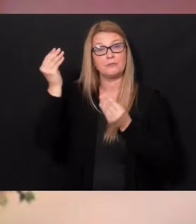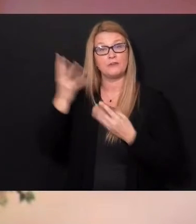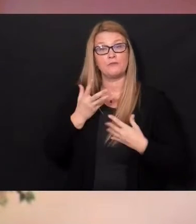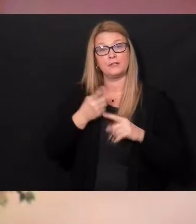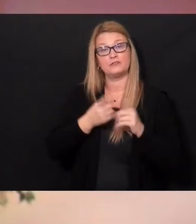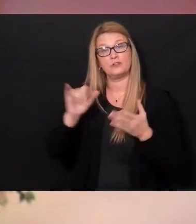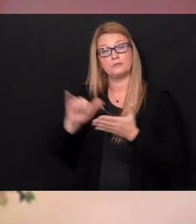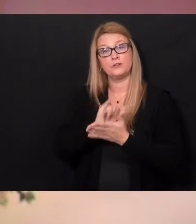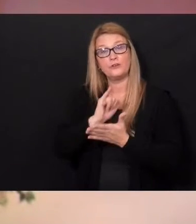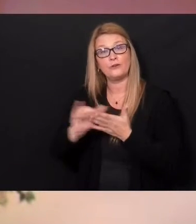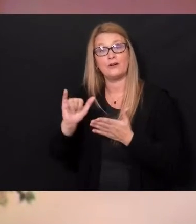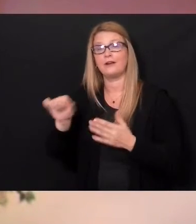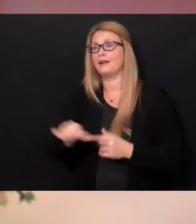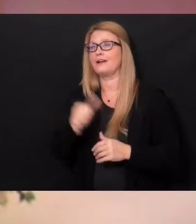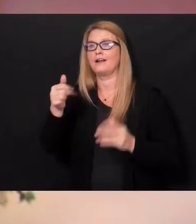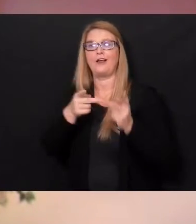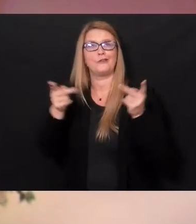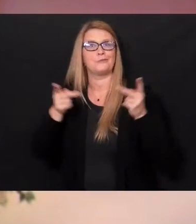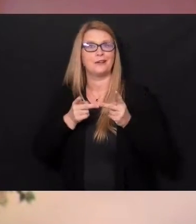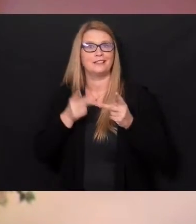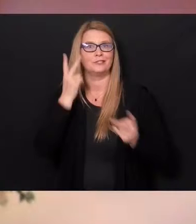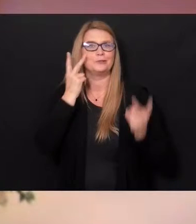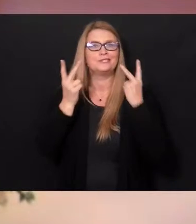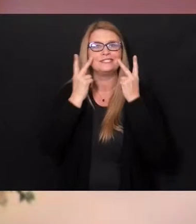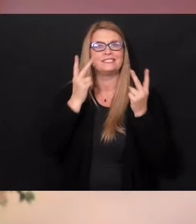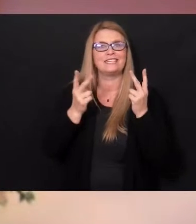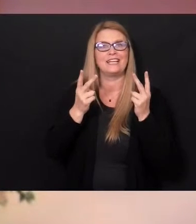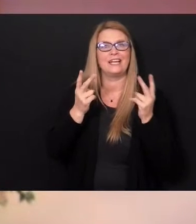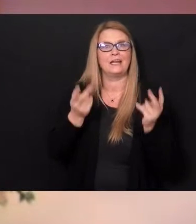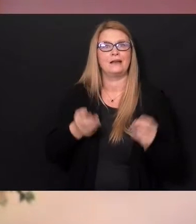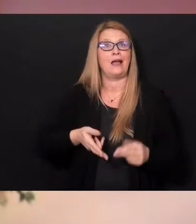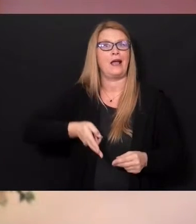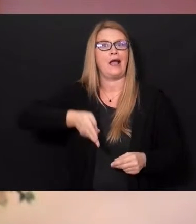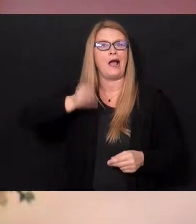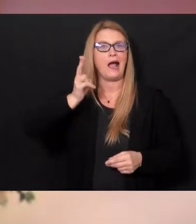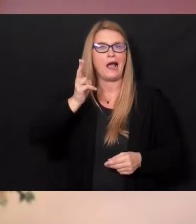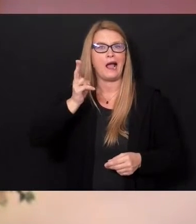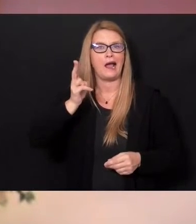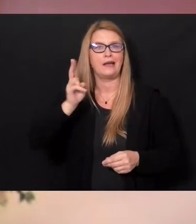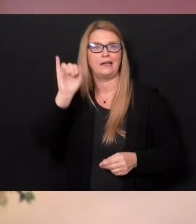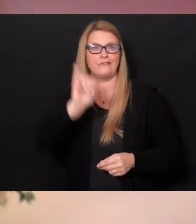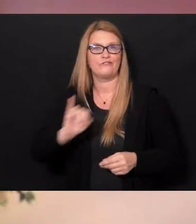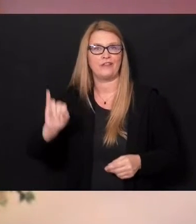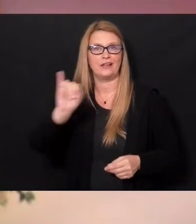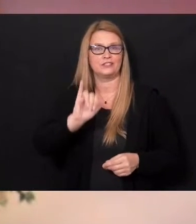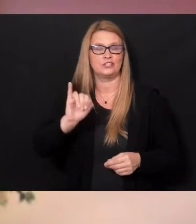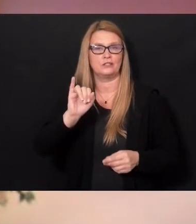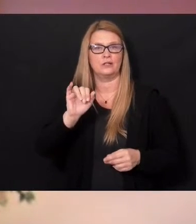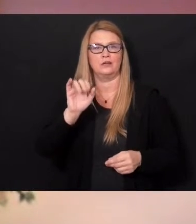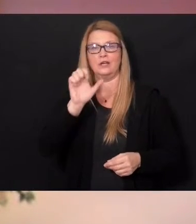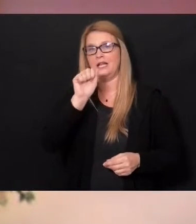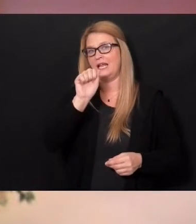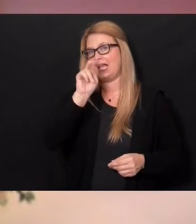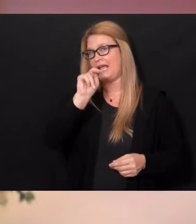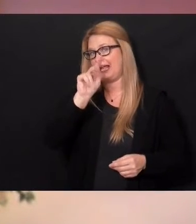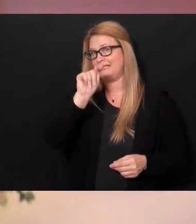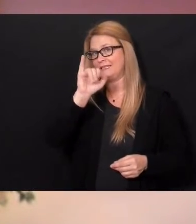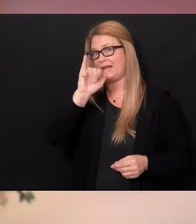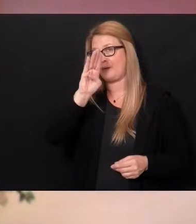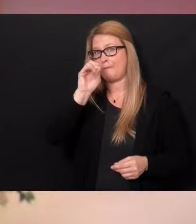York and some other places where there's been higher incidence of infection with antibody levels that